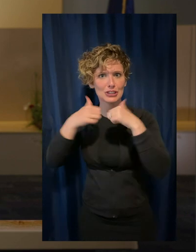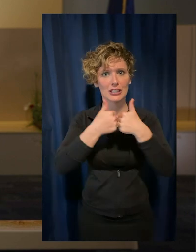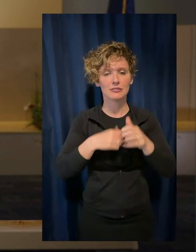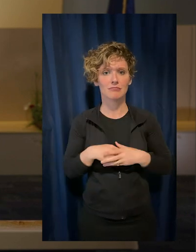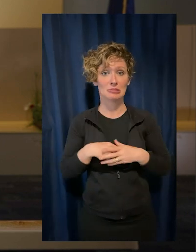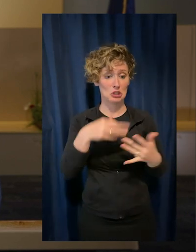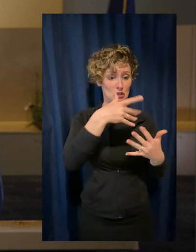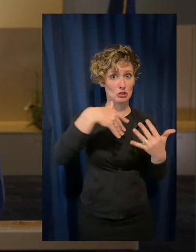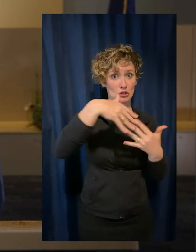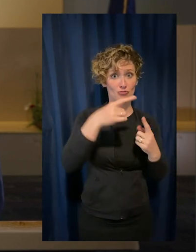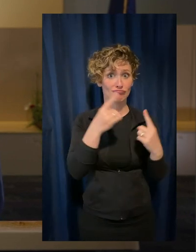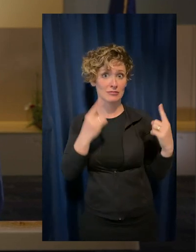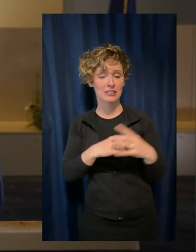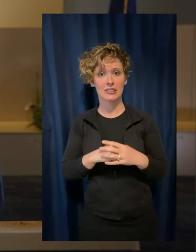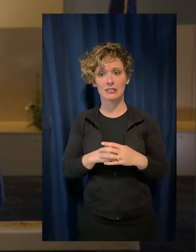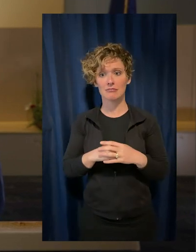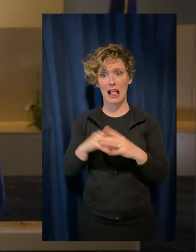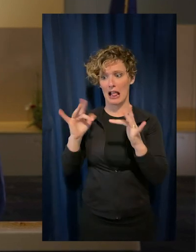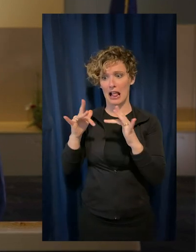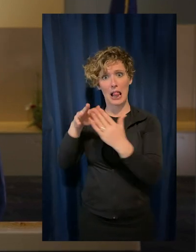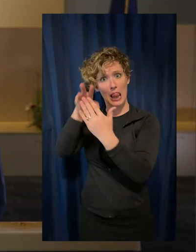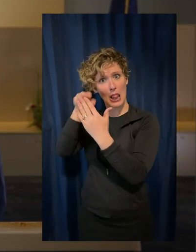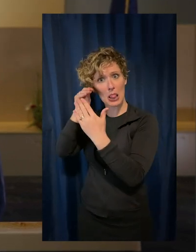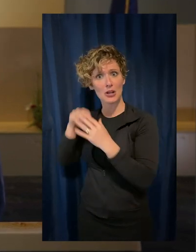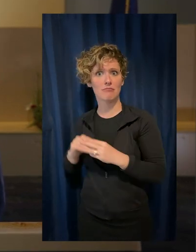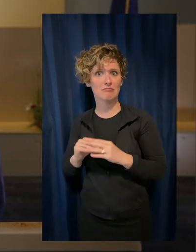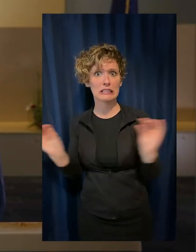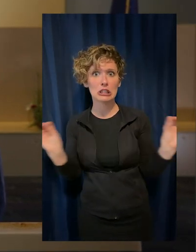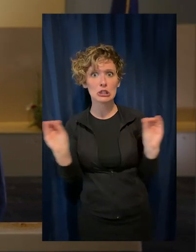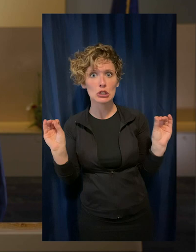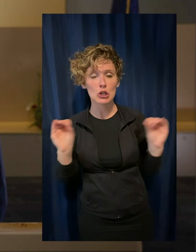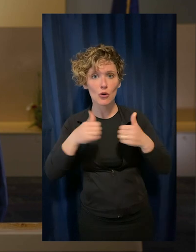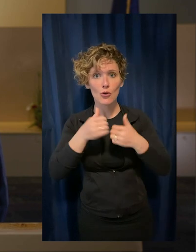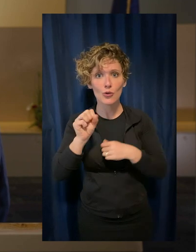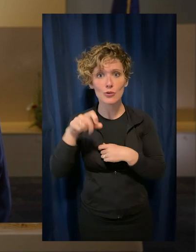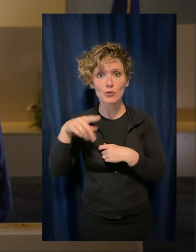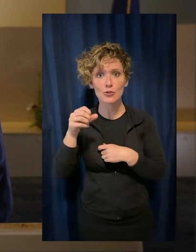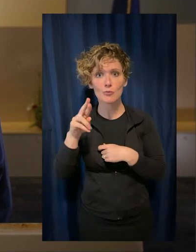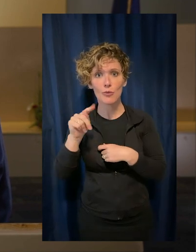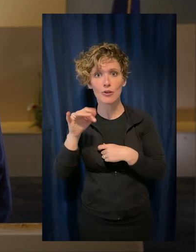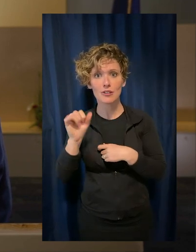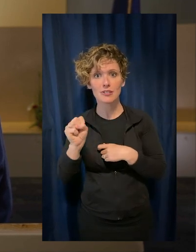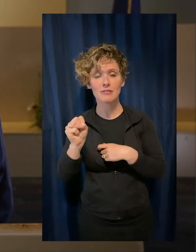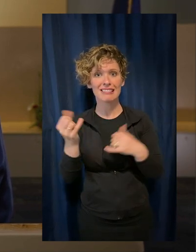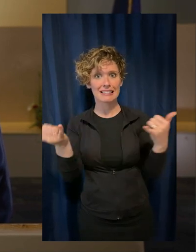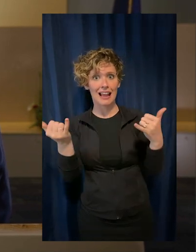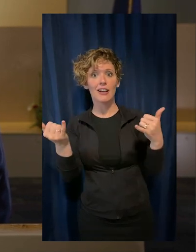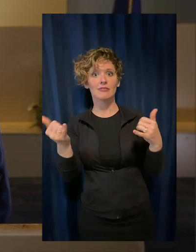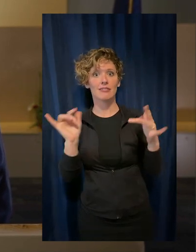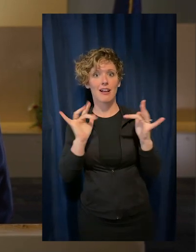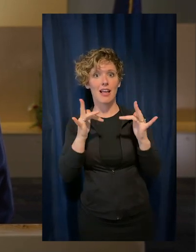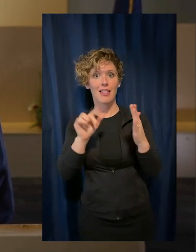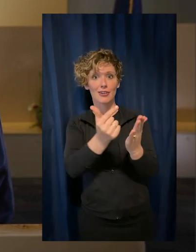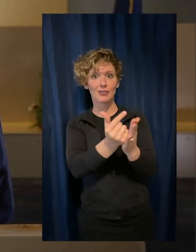online classes, no sports, and now, online graduation. This is something that has not been done